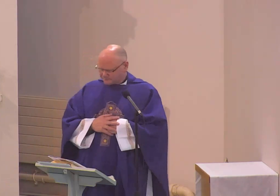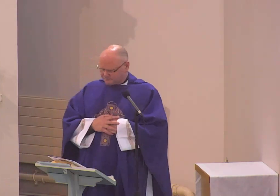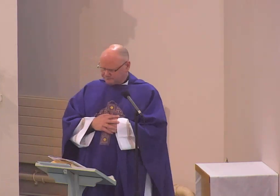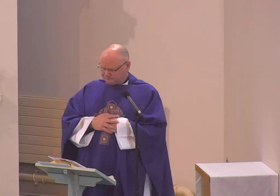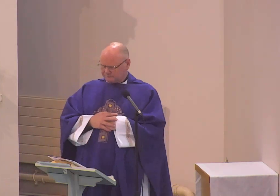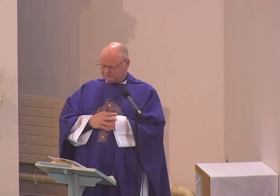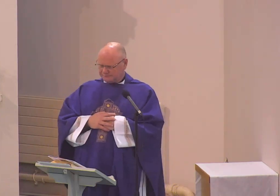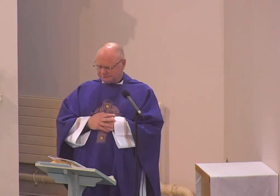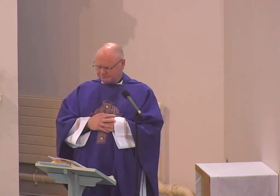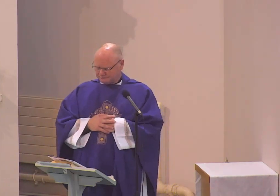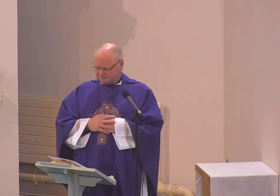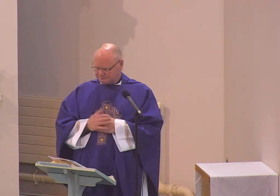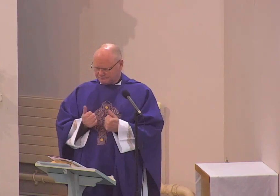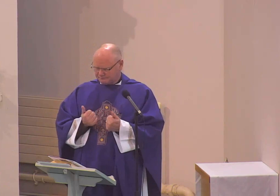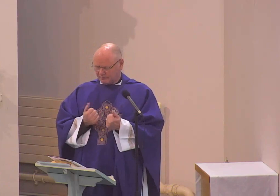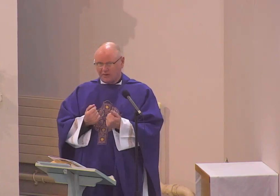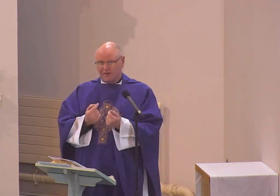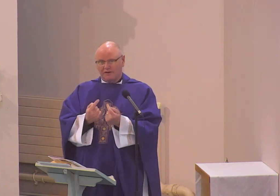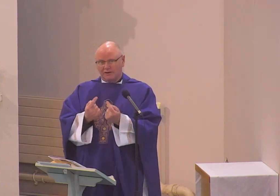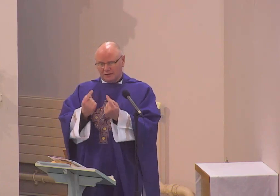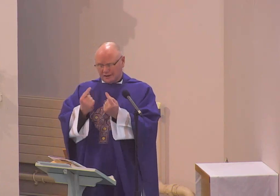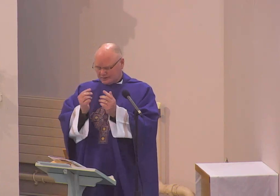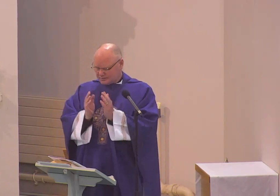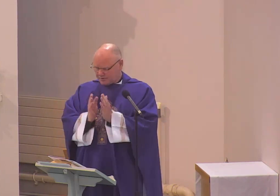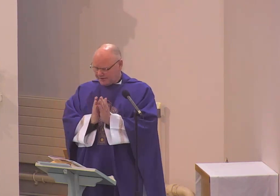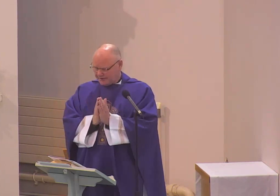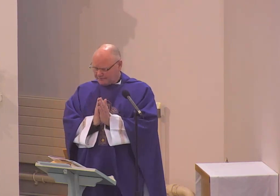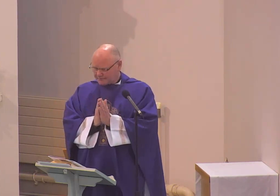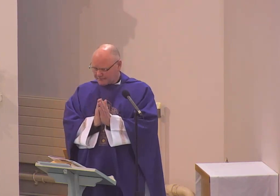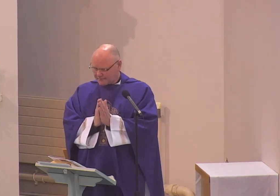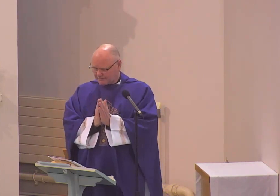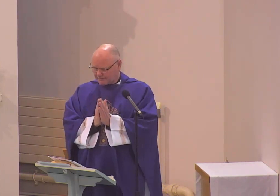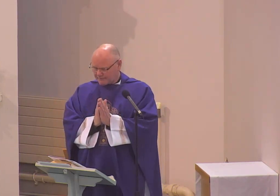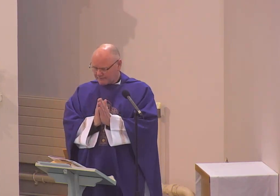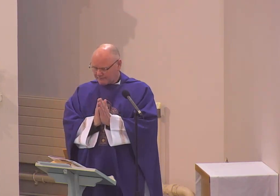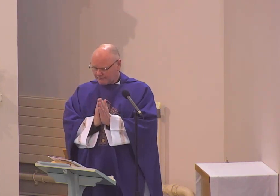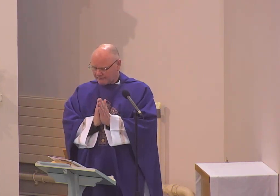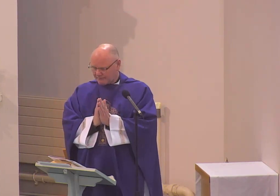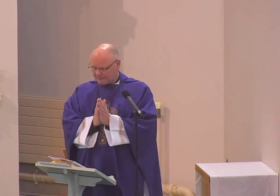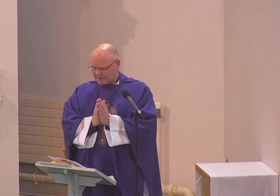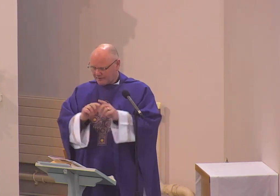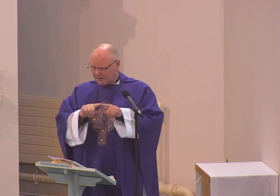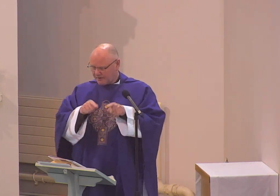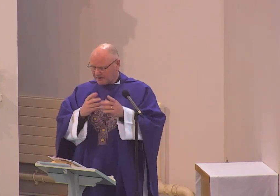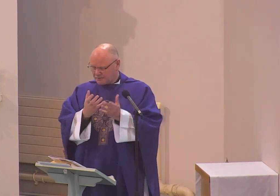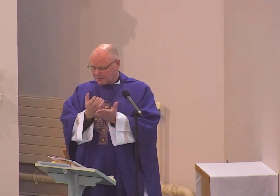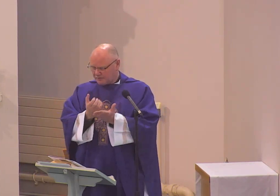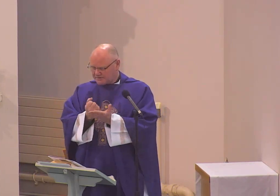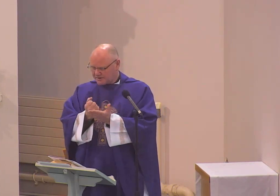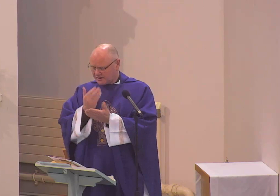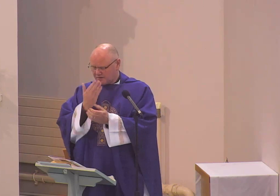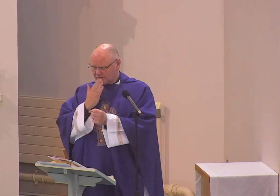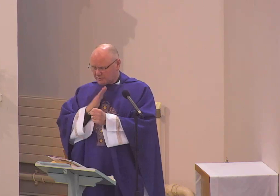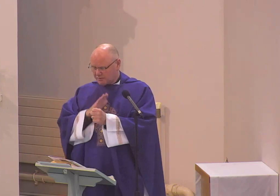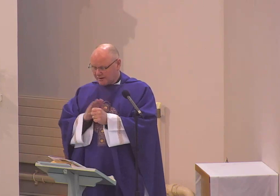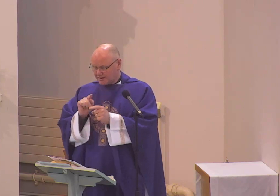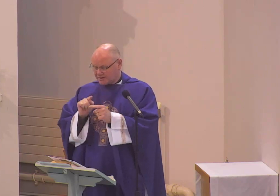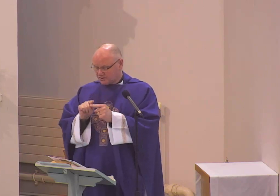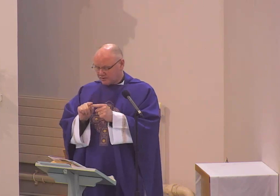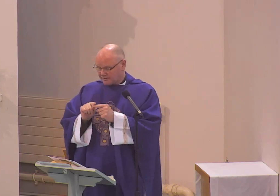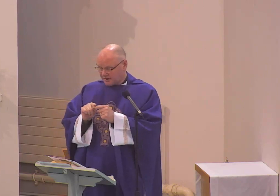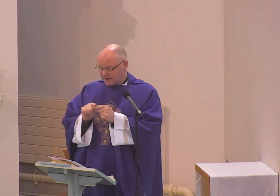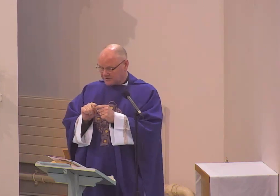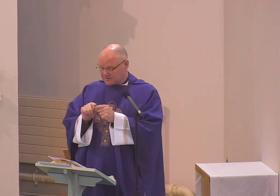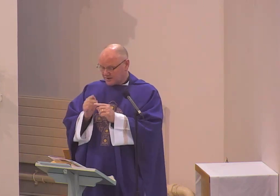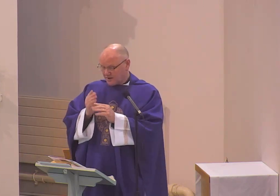Let us pray. as we receive the pledge